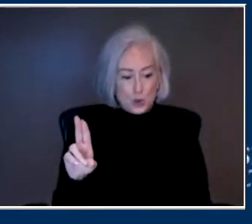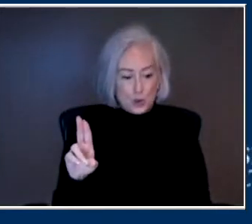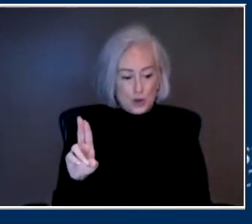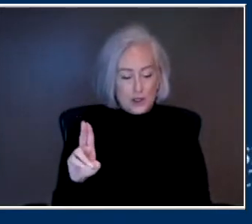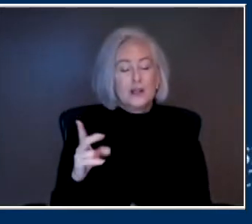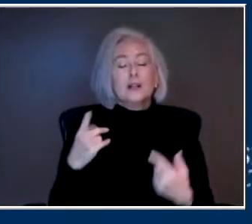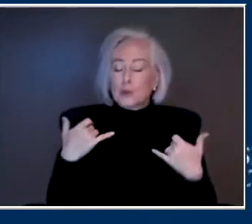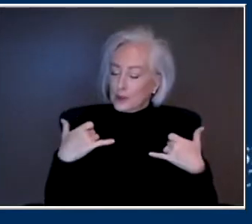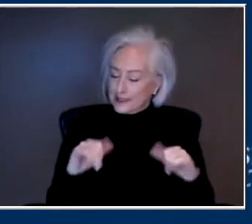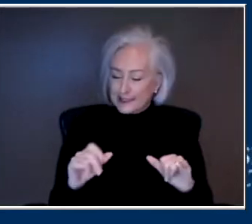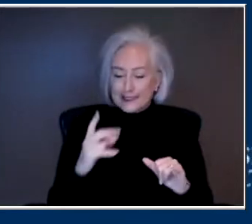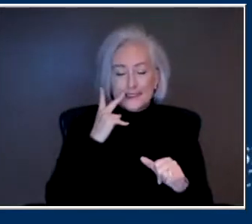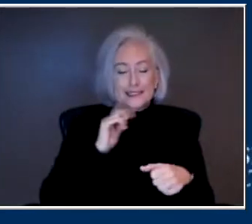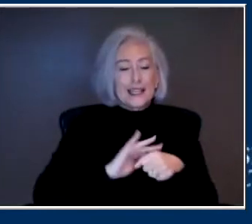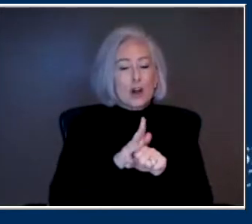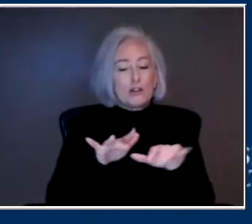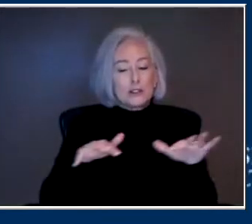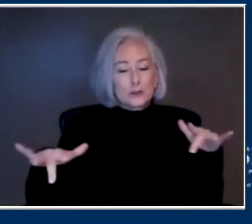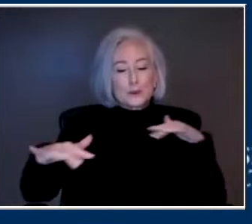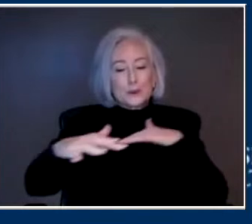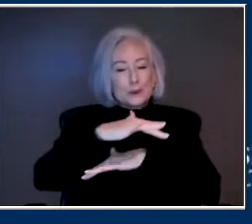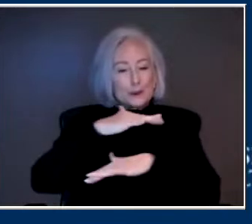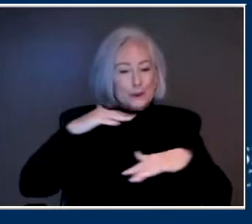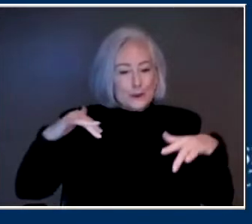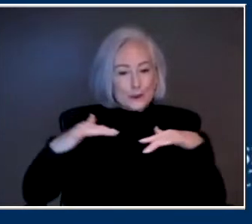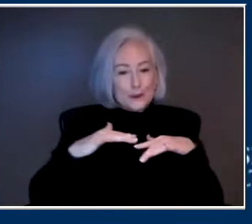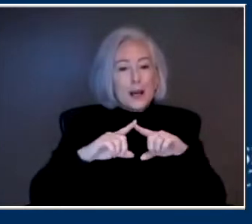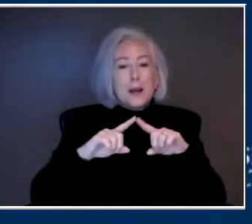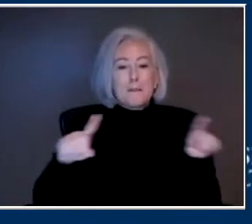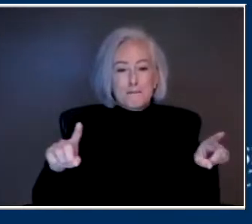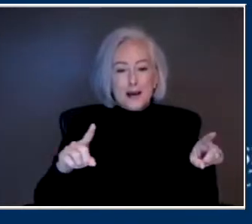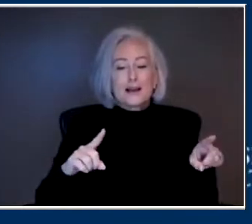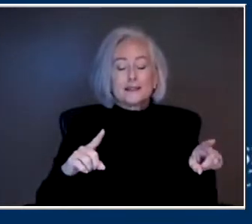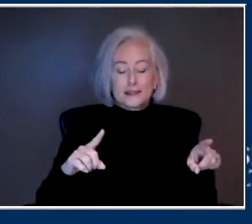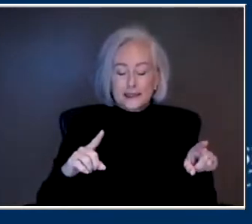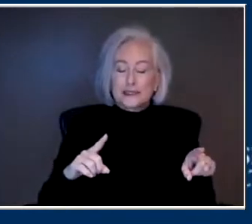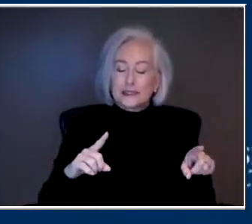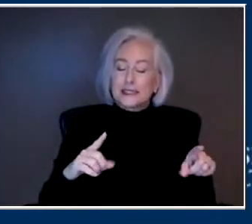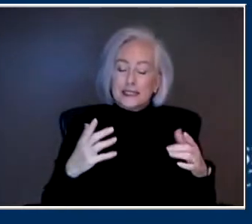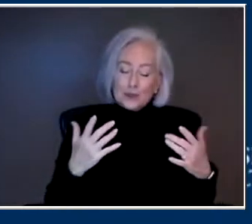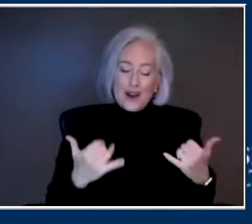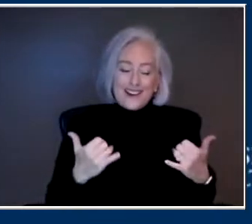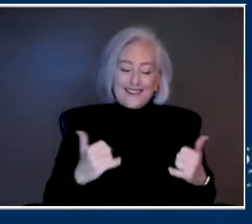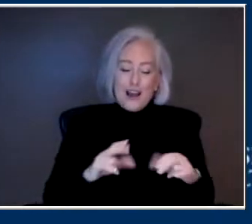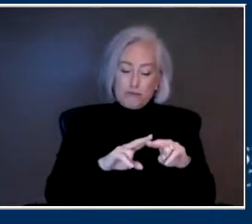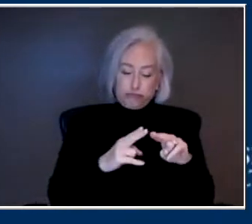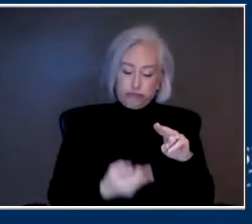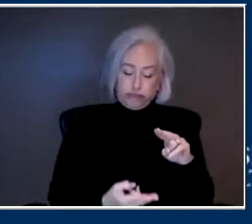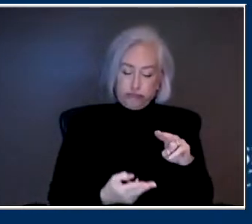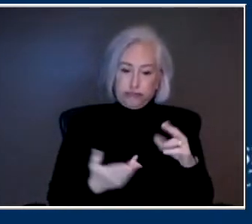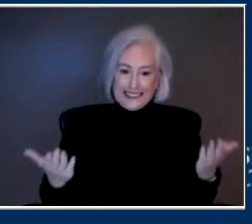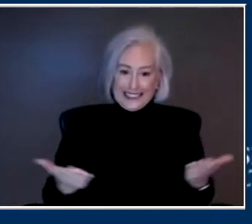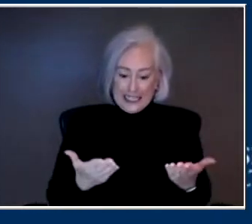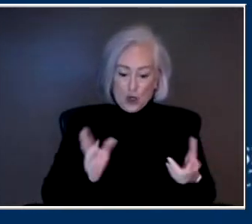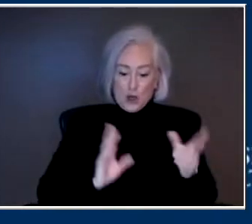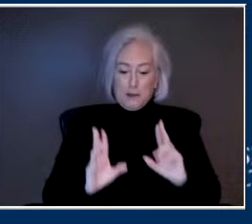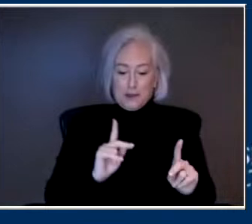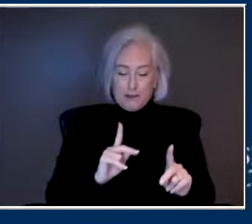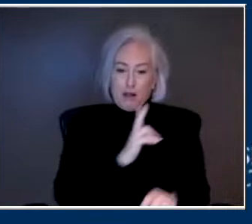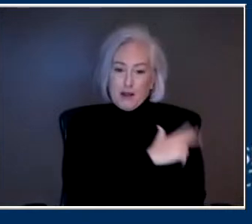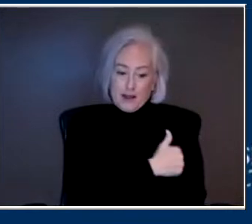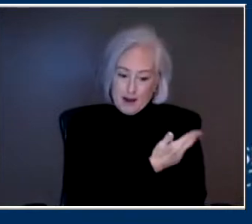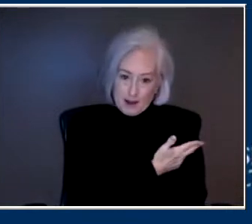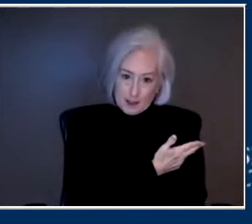a decrease in our inpatients, but again, we are running into some pretty thick holiday season with a lot